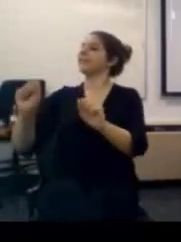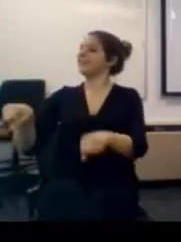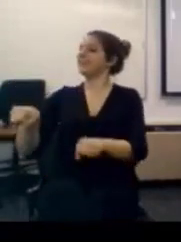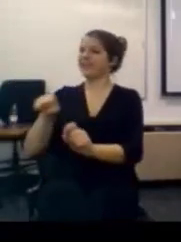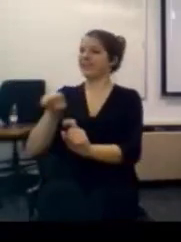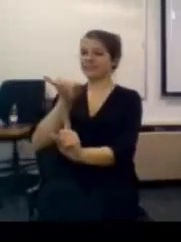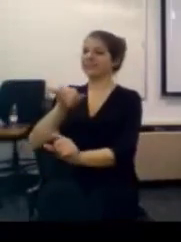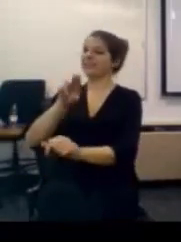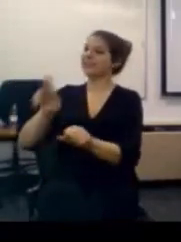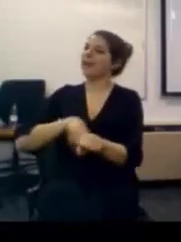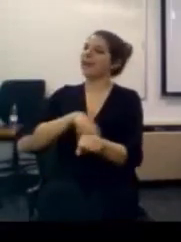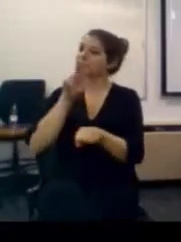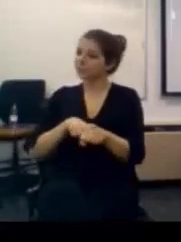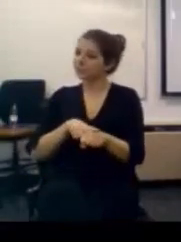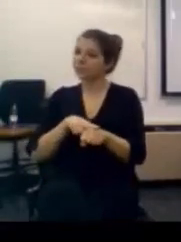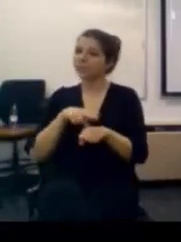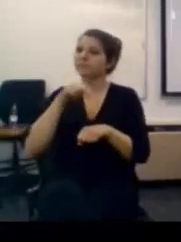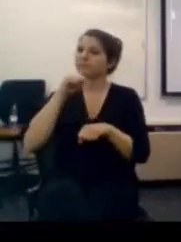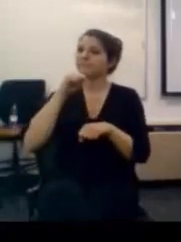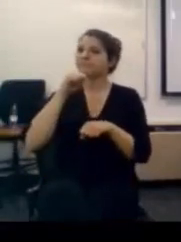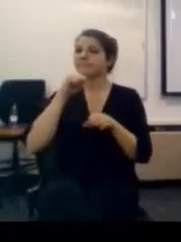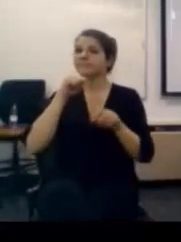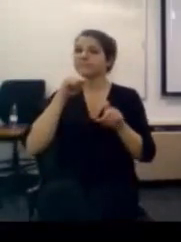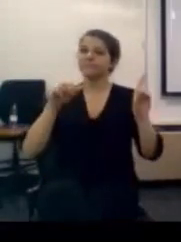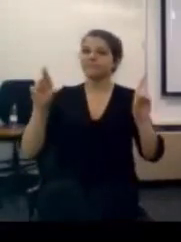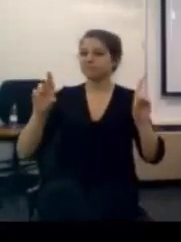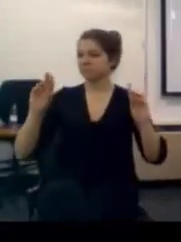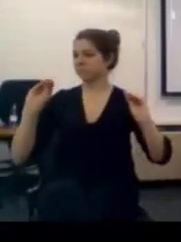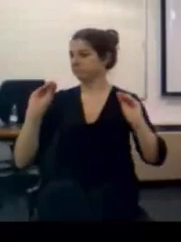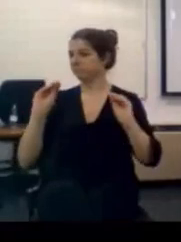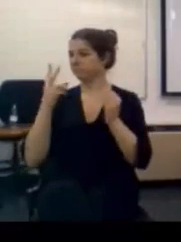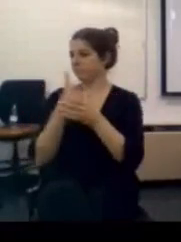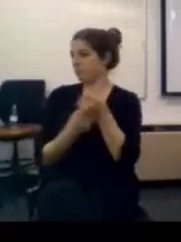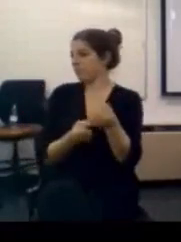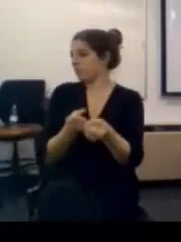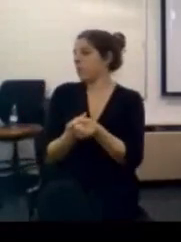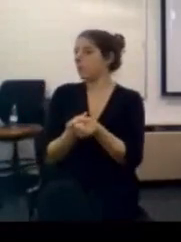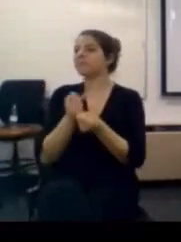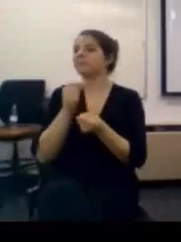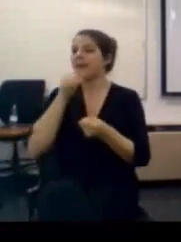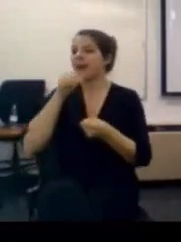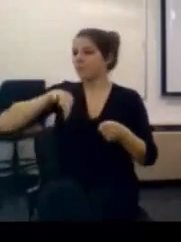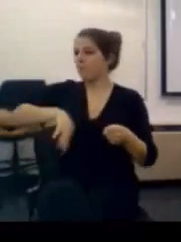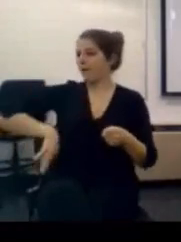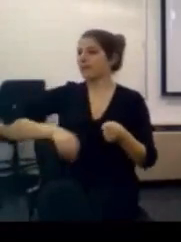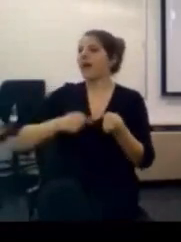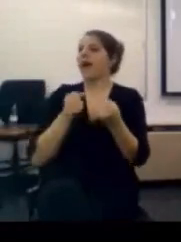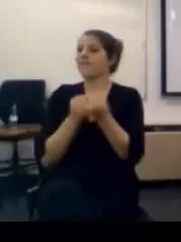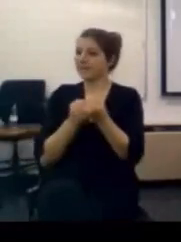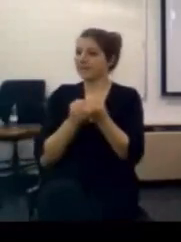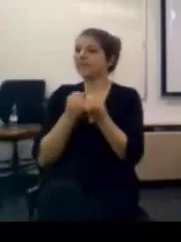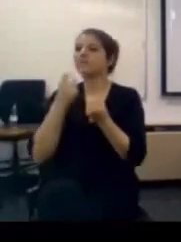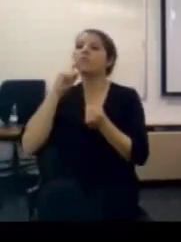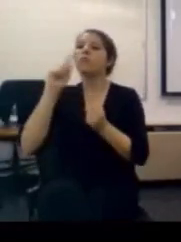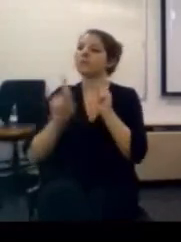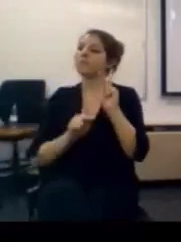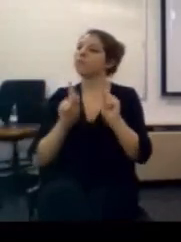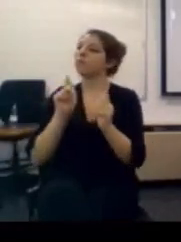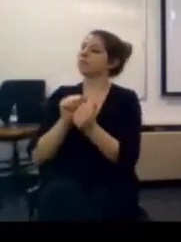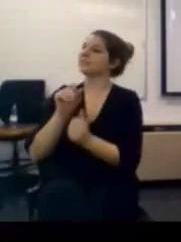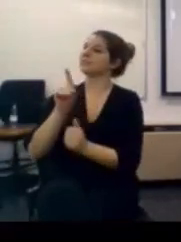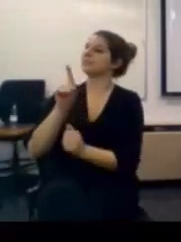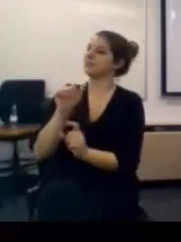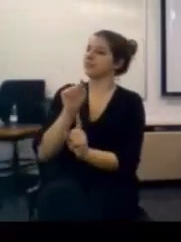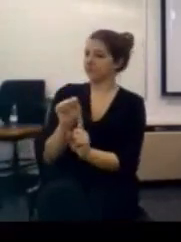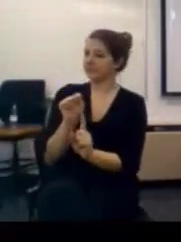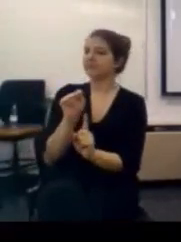For Respectability, which is a national, nonpartisan, nonprofit that